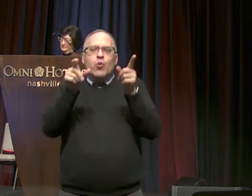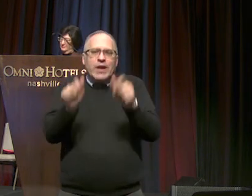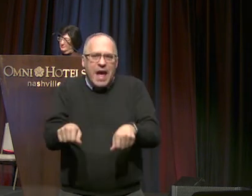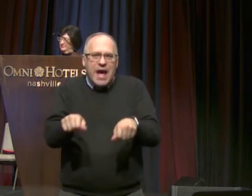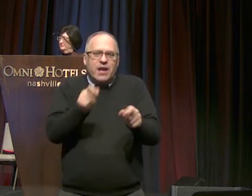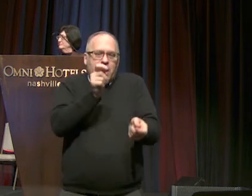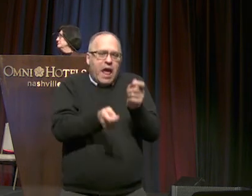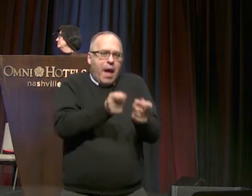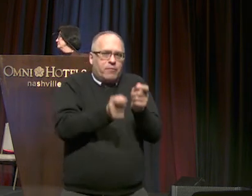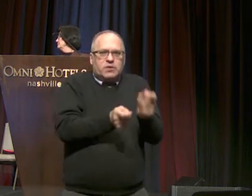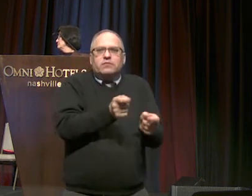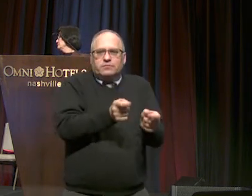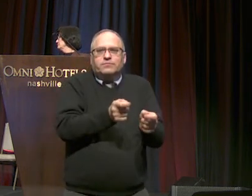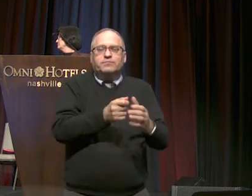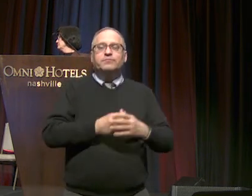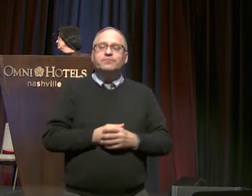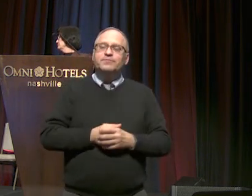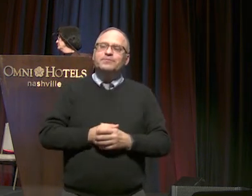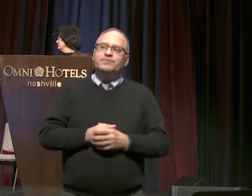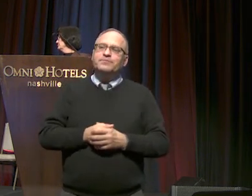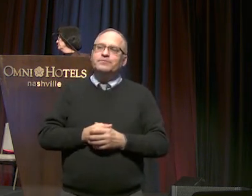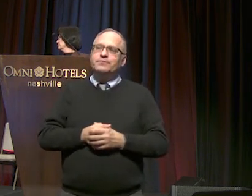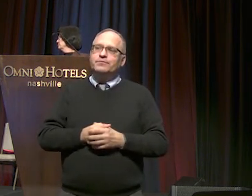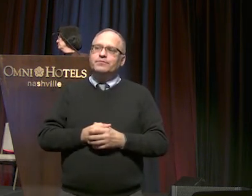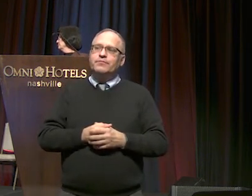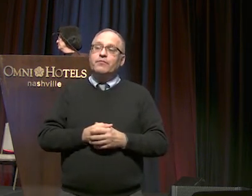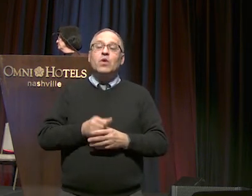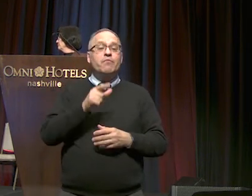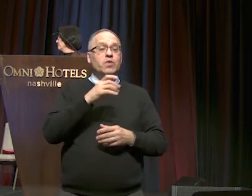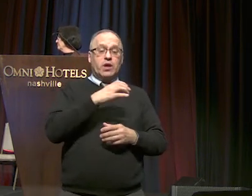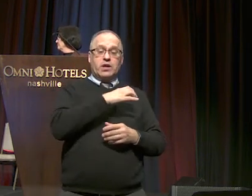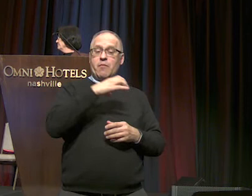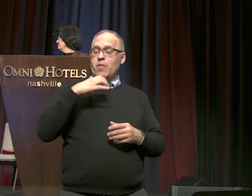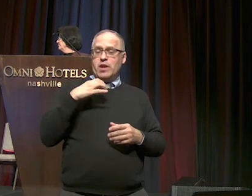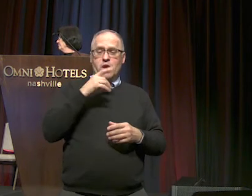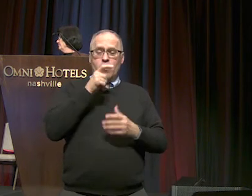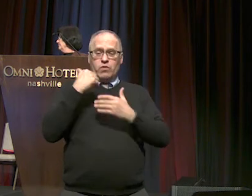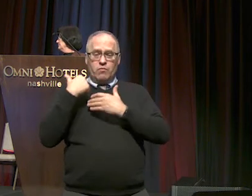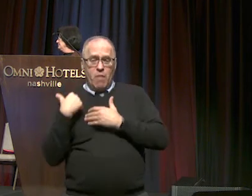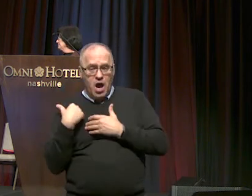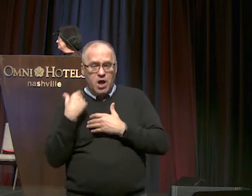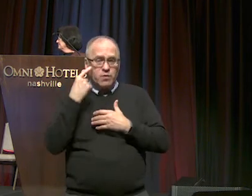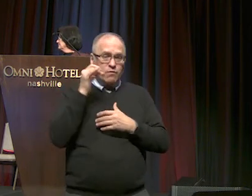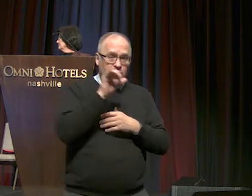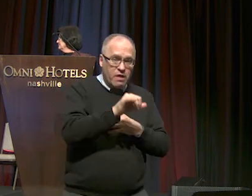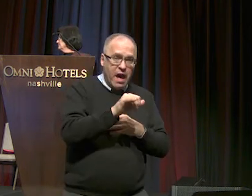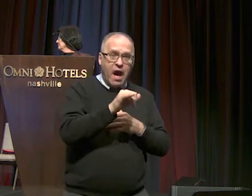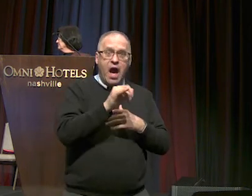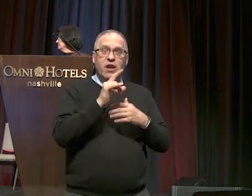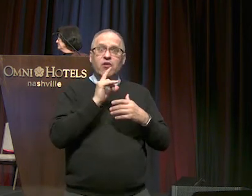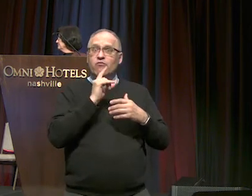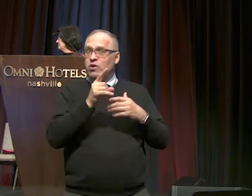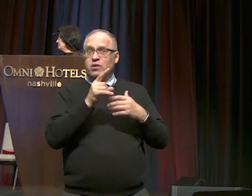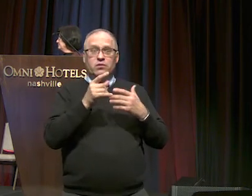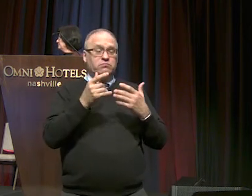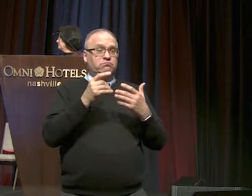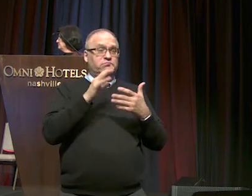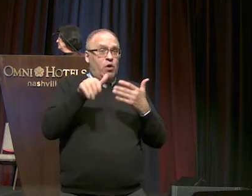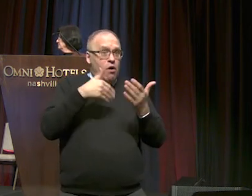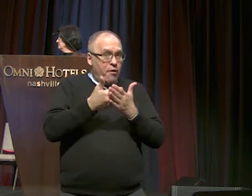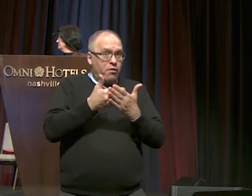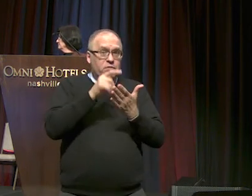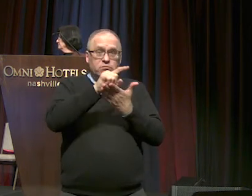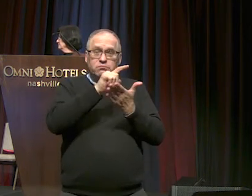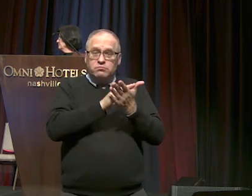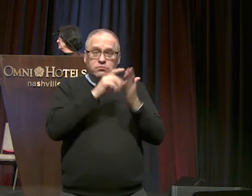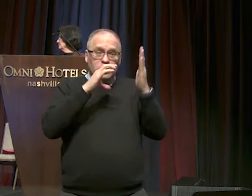committee would process that kind of legislation, and then all legislation processed and approved